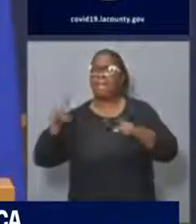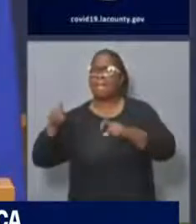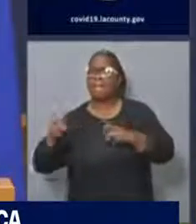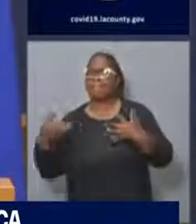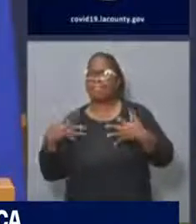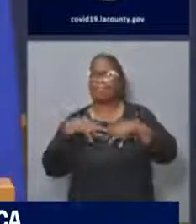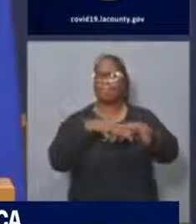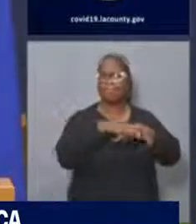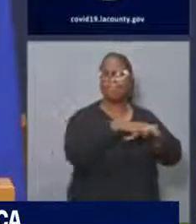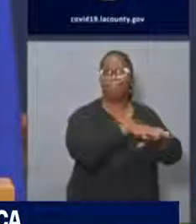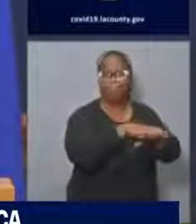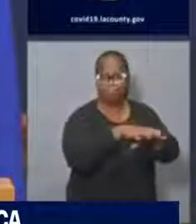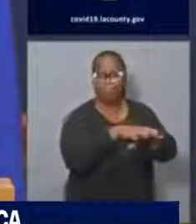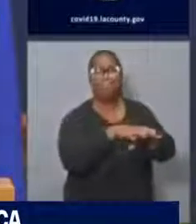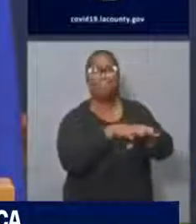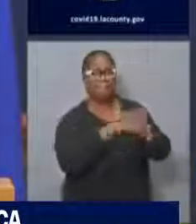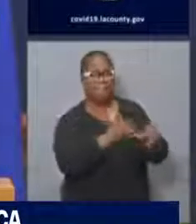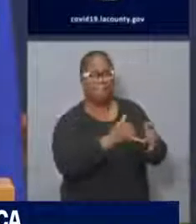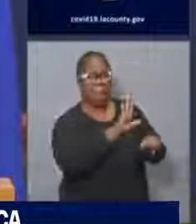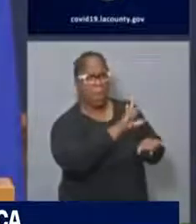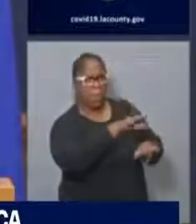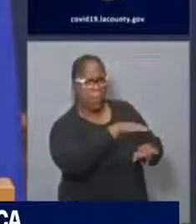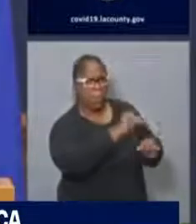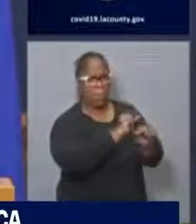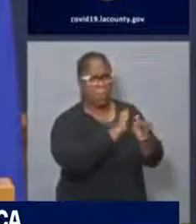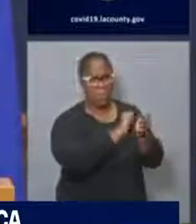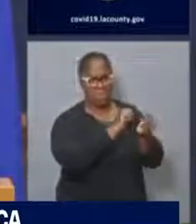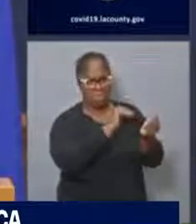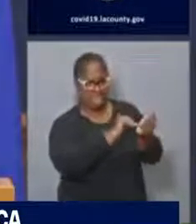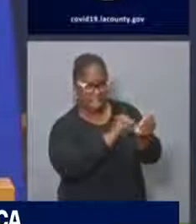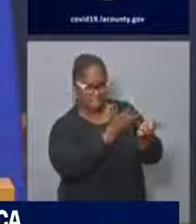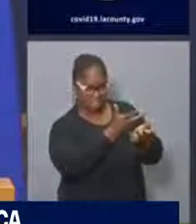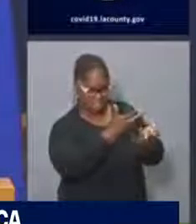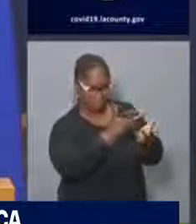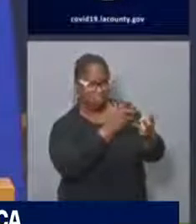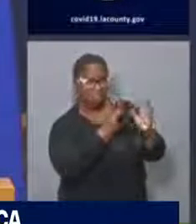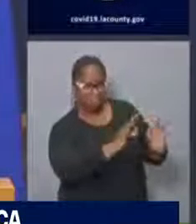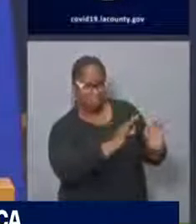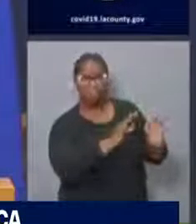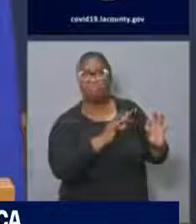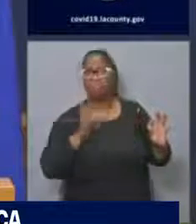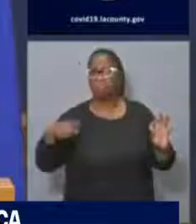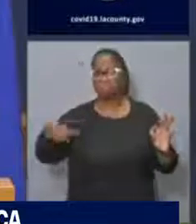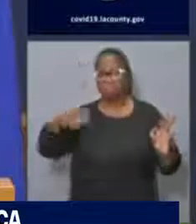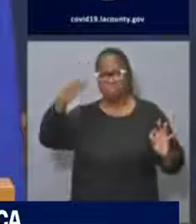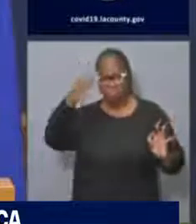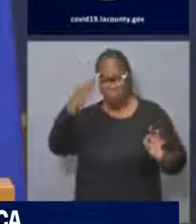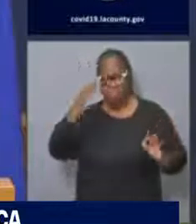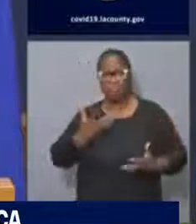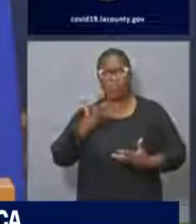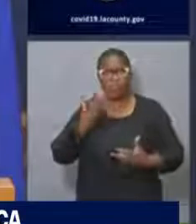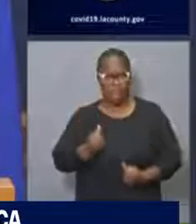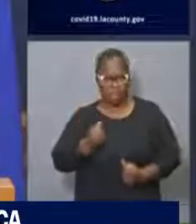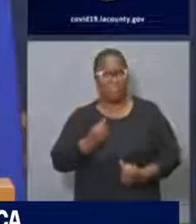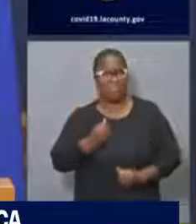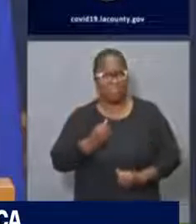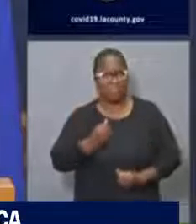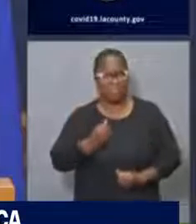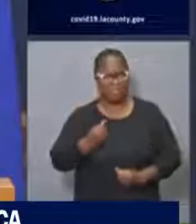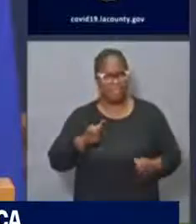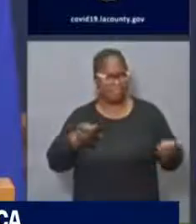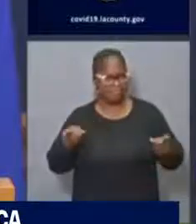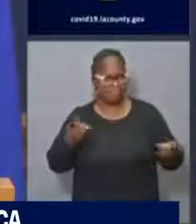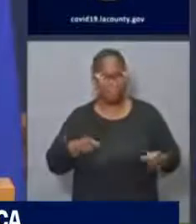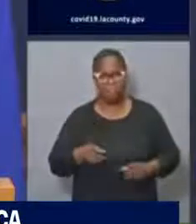are resources within these communities, who are known and trusted and respected by the residents who live there. People in